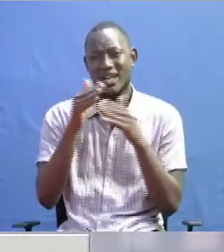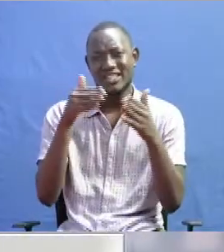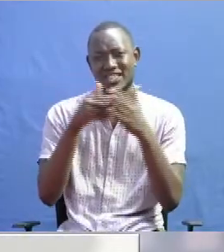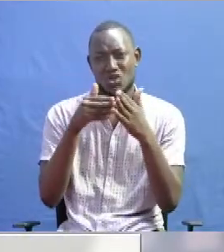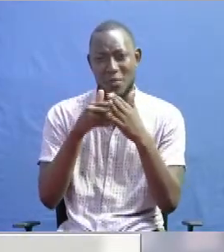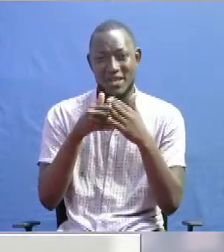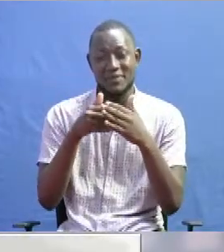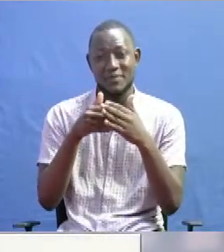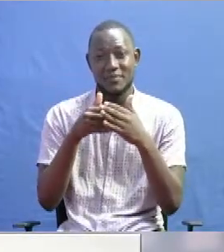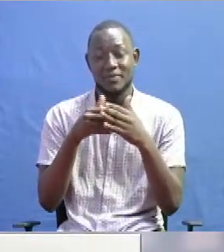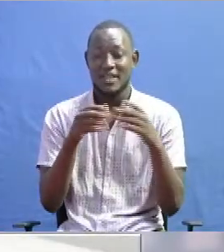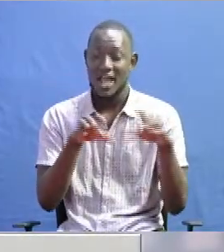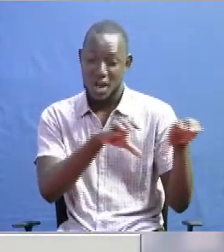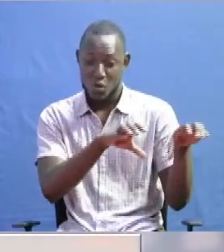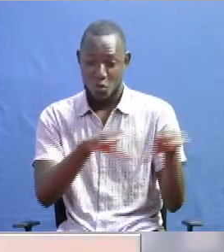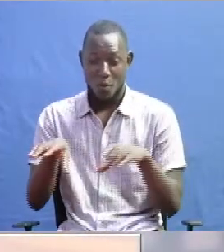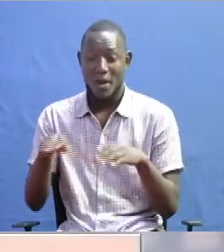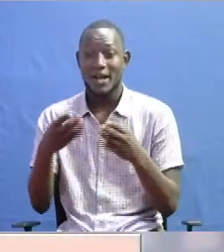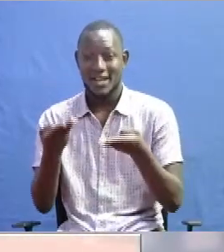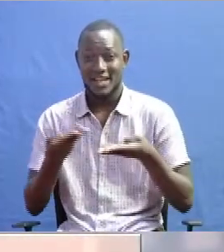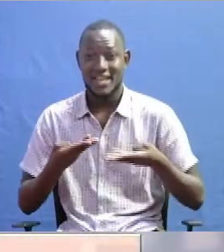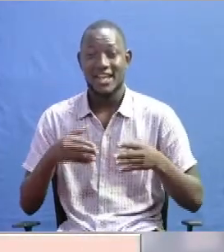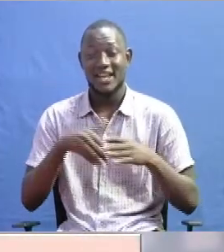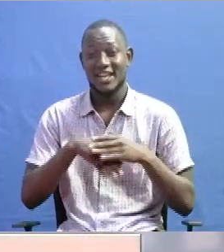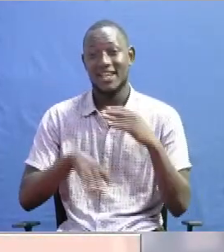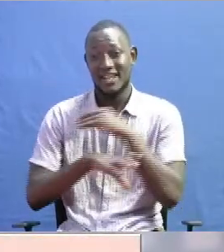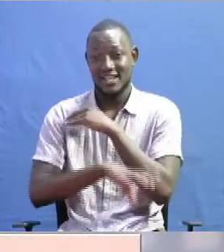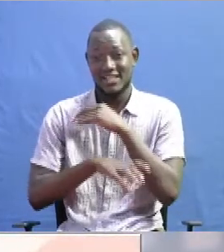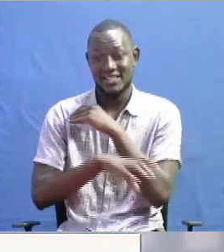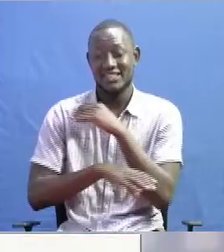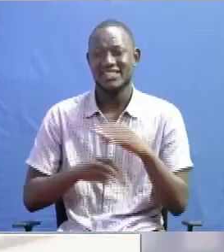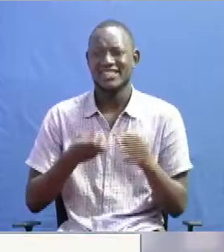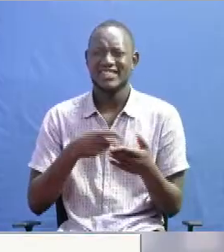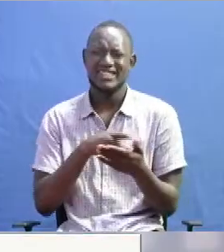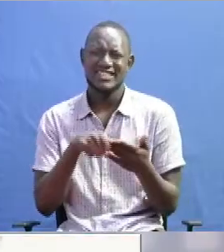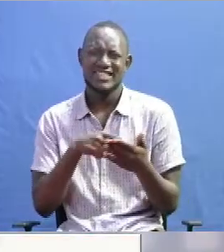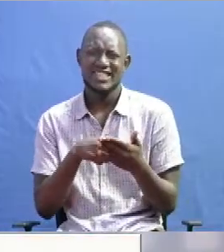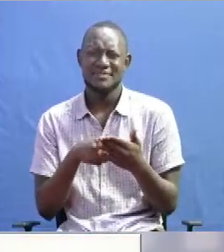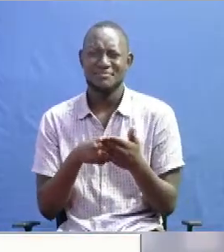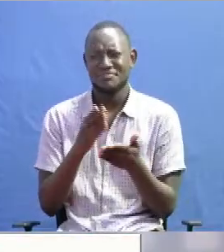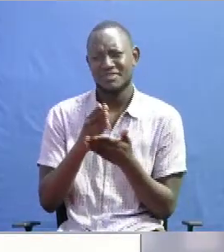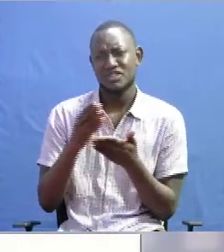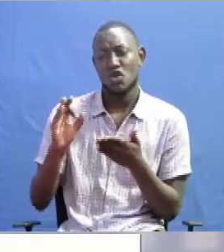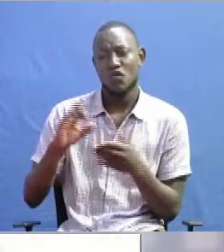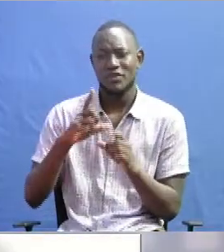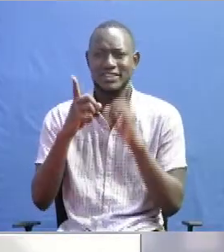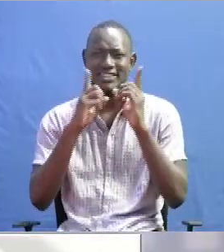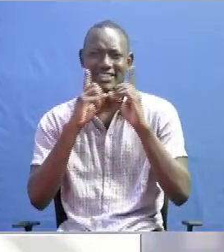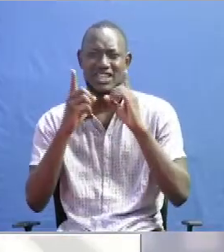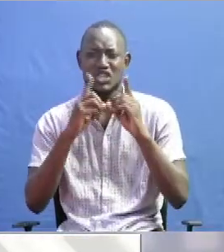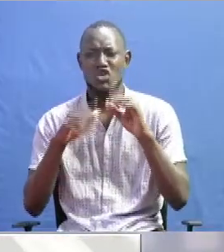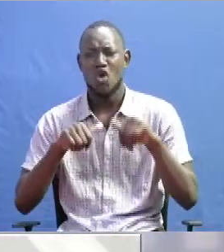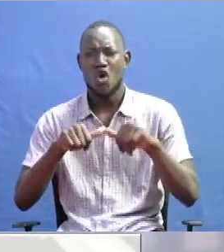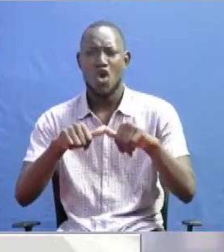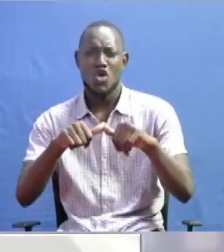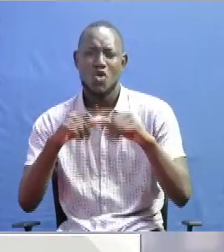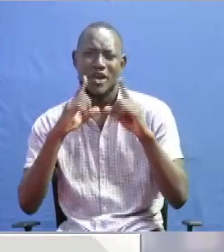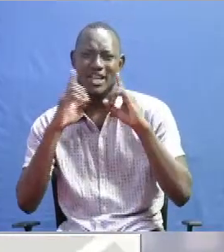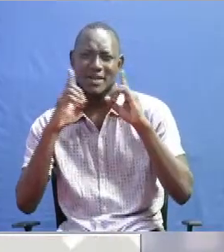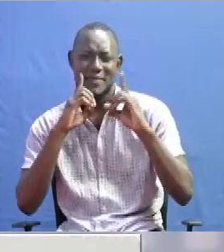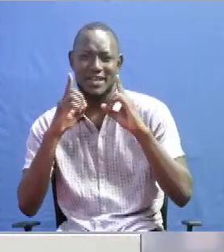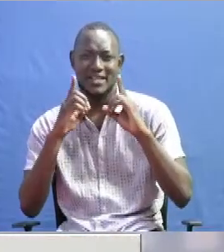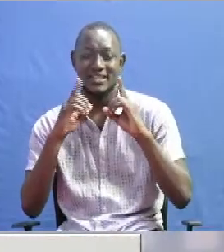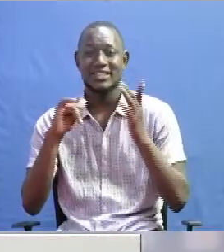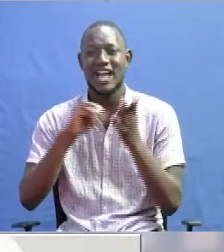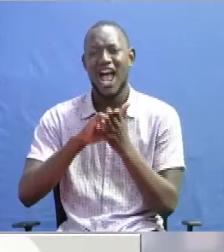to what transpired in Tanzania. And this has been part of the discussion, the ongoing debate that has really sparked a lot